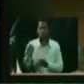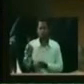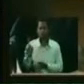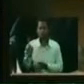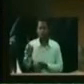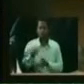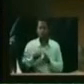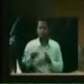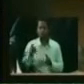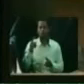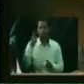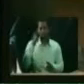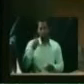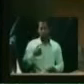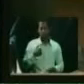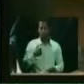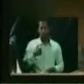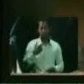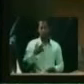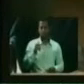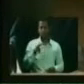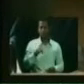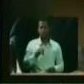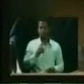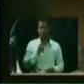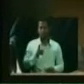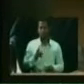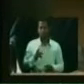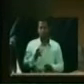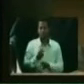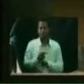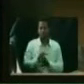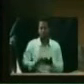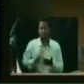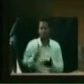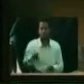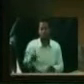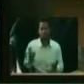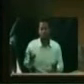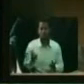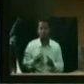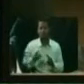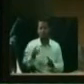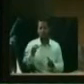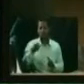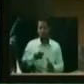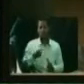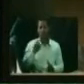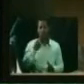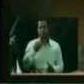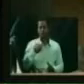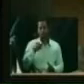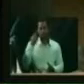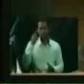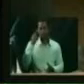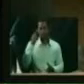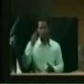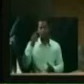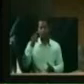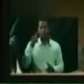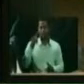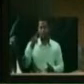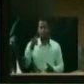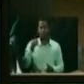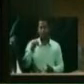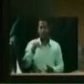spent. This, to me, is just a cleanup. If folks want to make a point, I think there are better places to make a point than